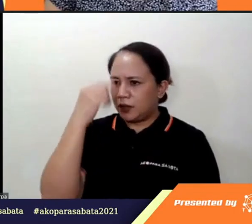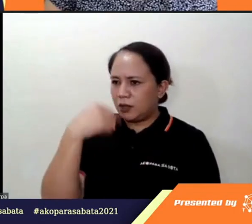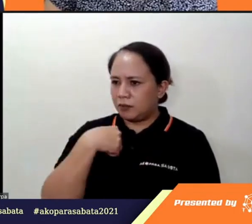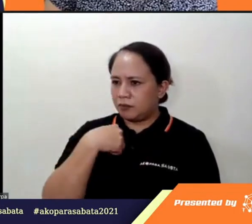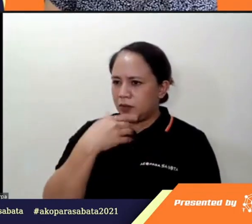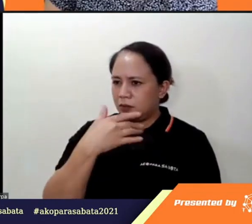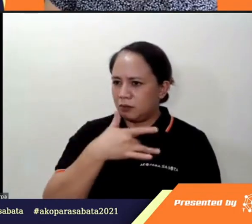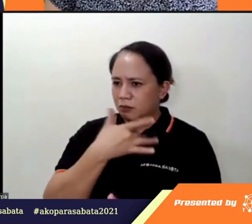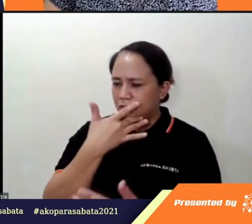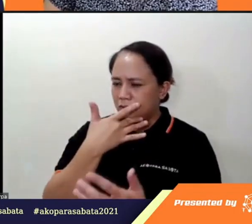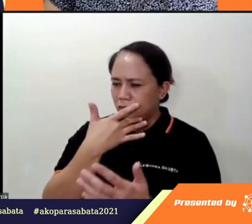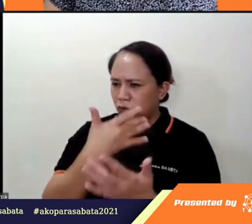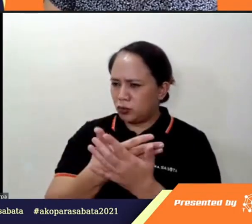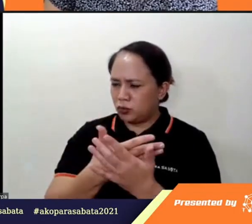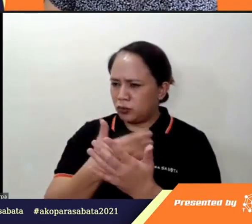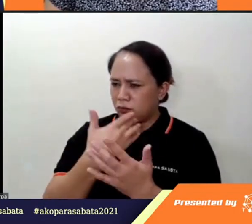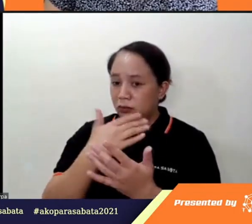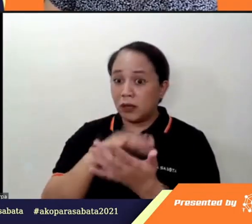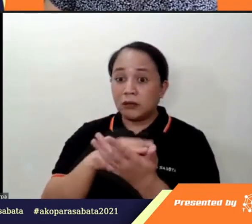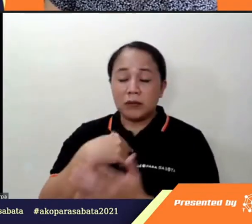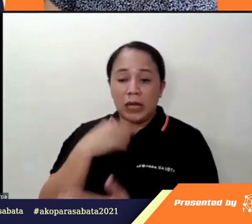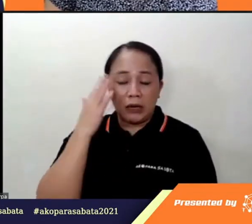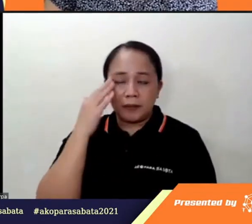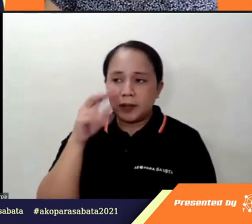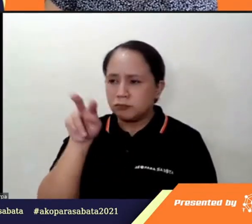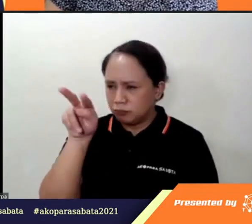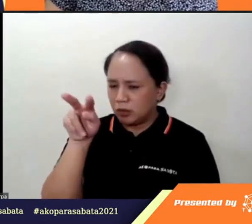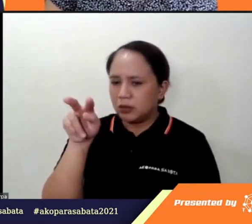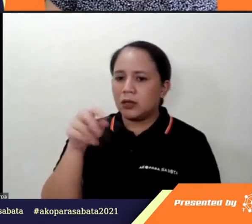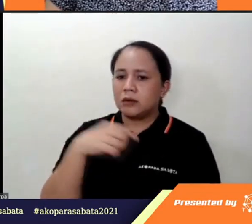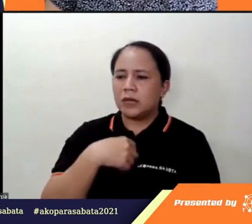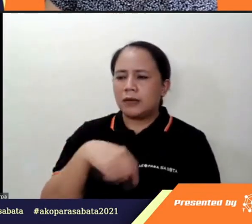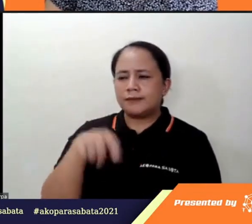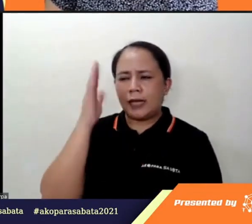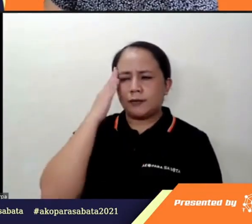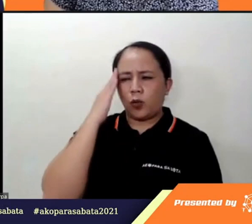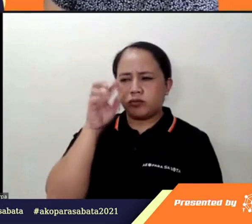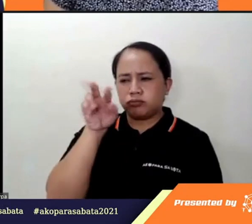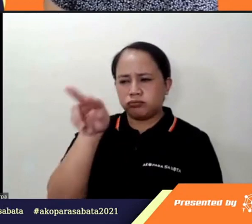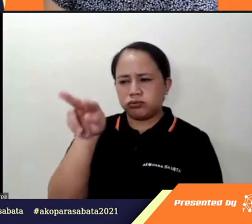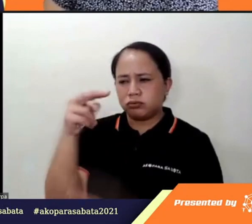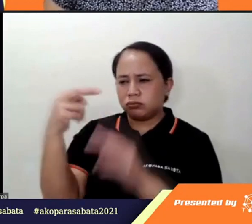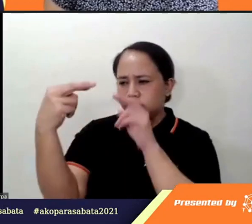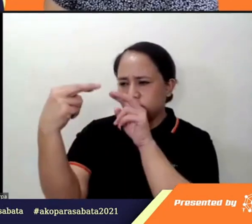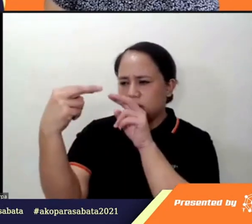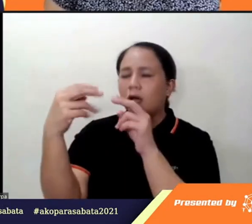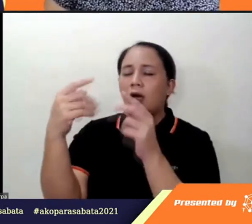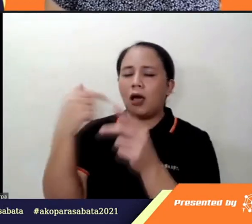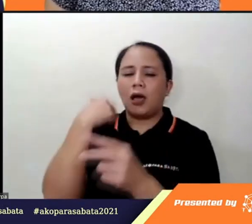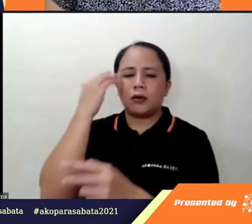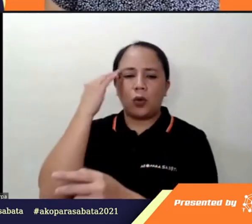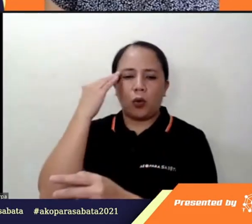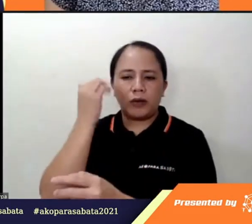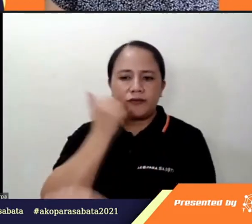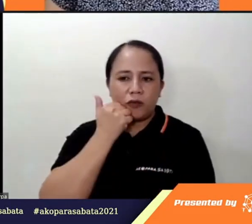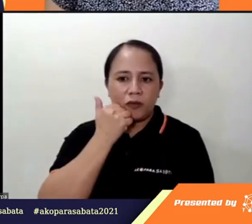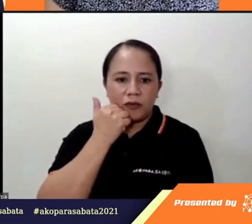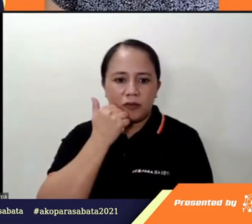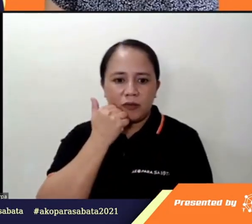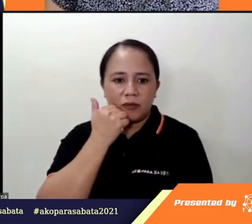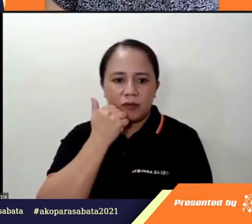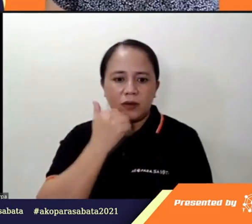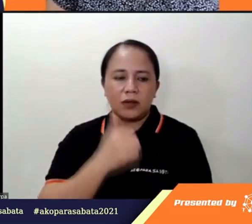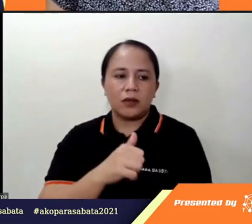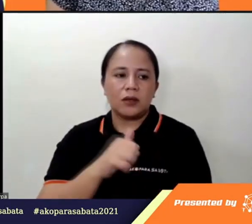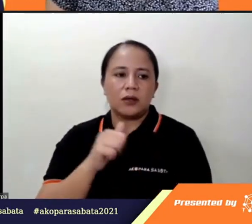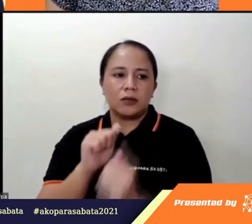good or bad eh. Alam niya talaga, I know when I look into your eyes, she tells me, when something is wrong. You cannot